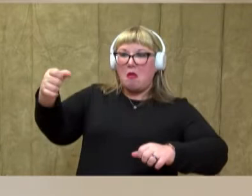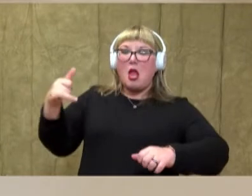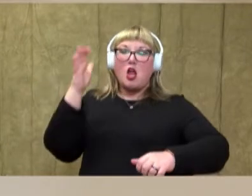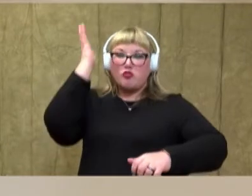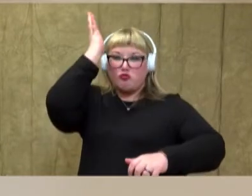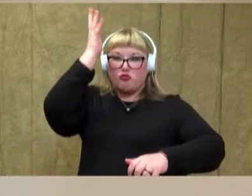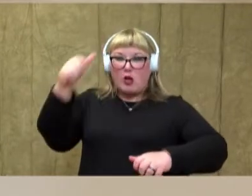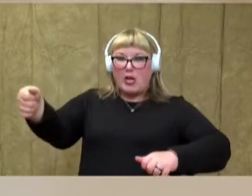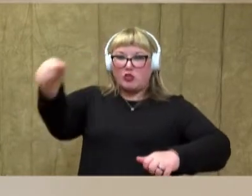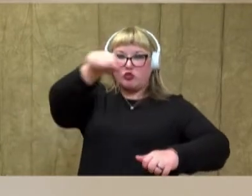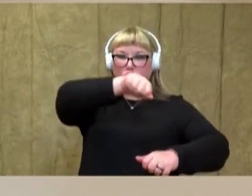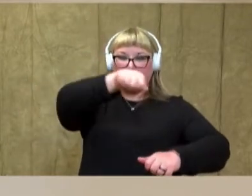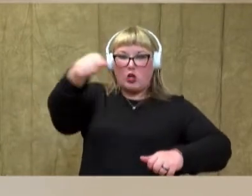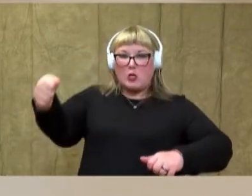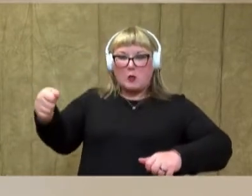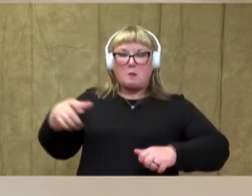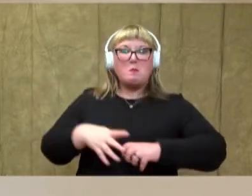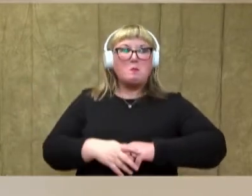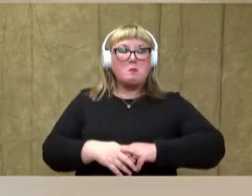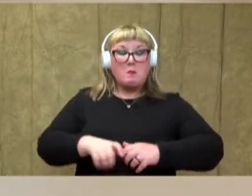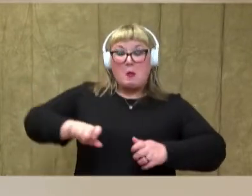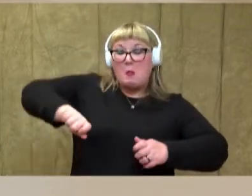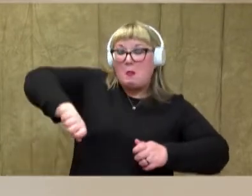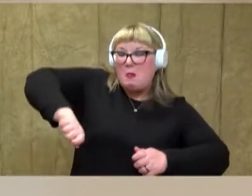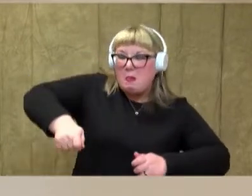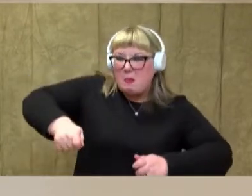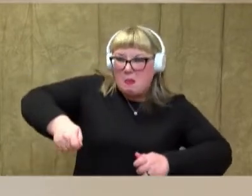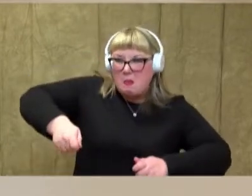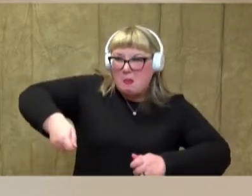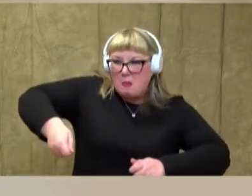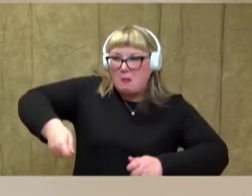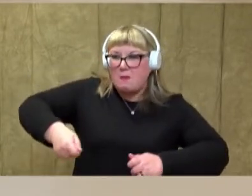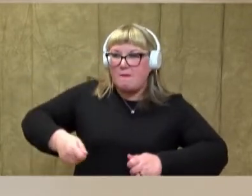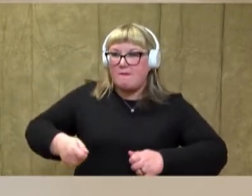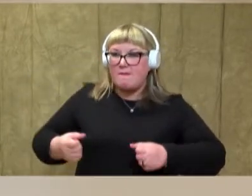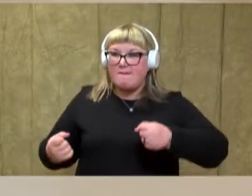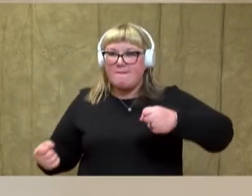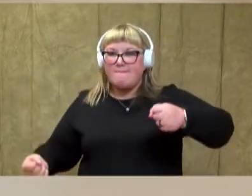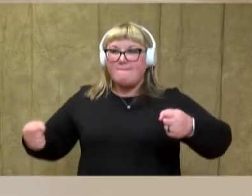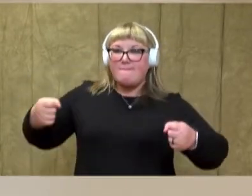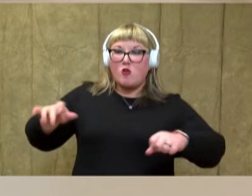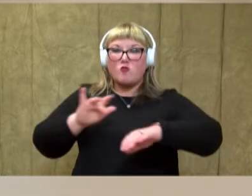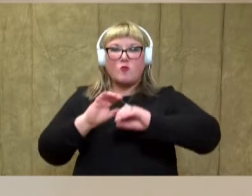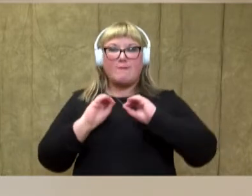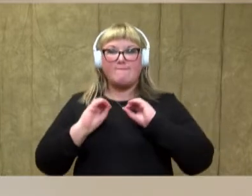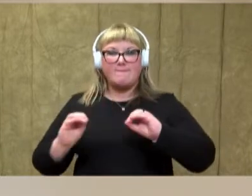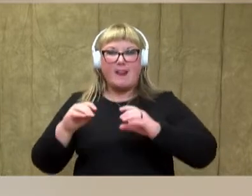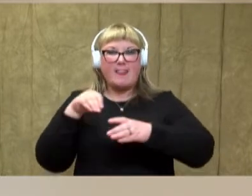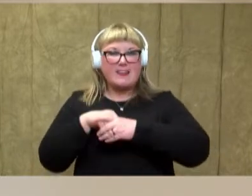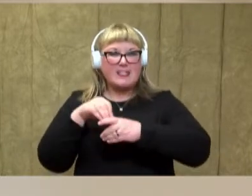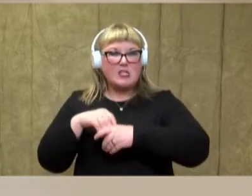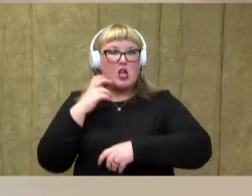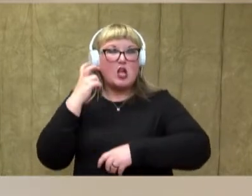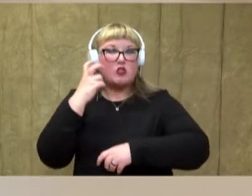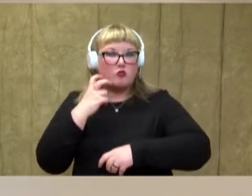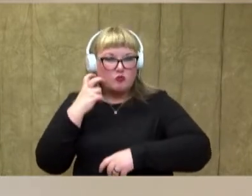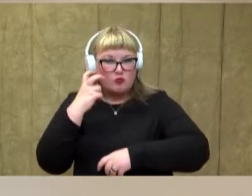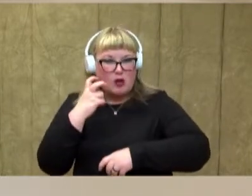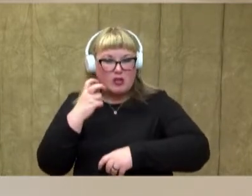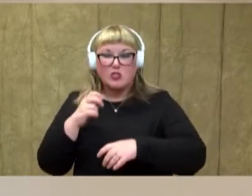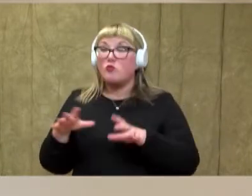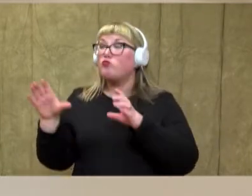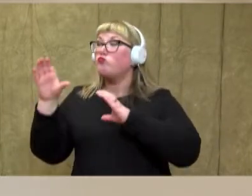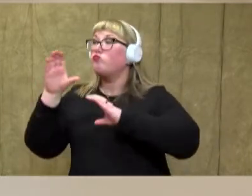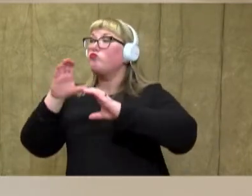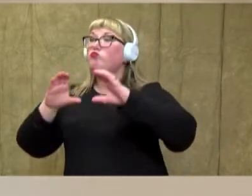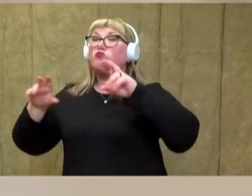truck. He turns the key. He drives his empty truck down the street. He is looking for